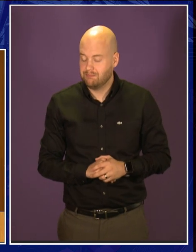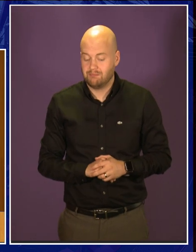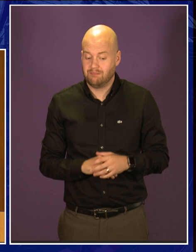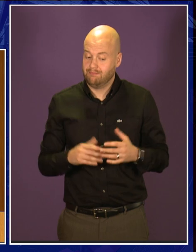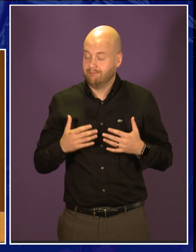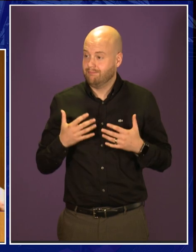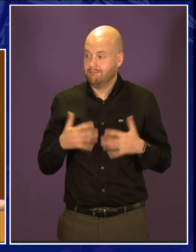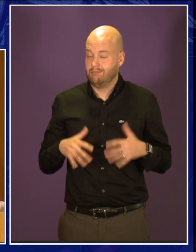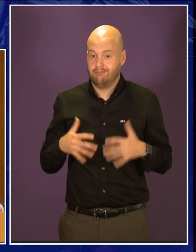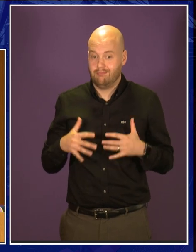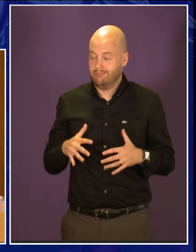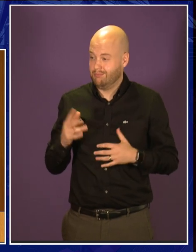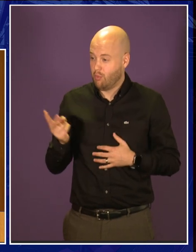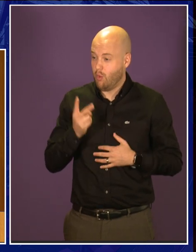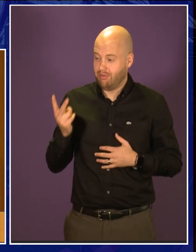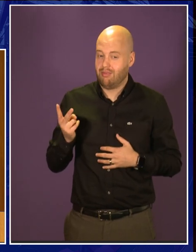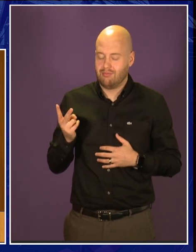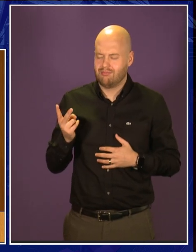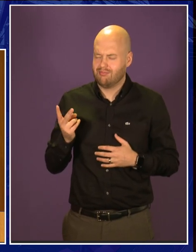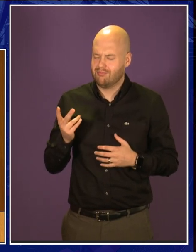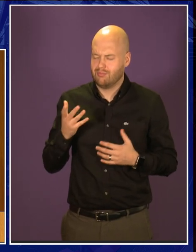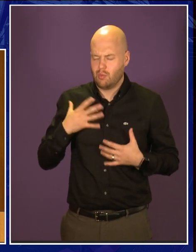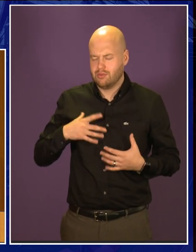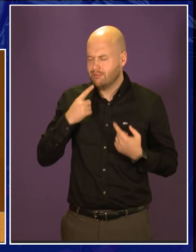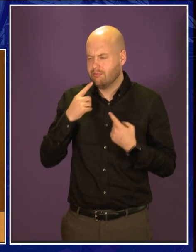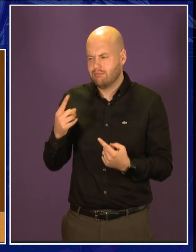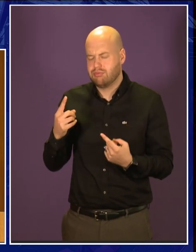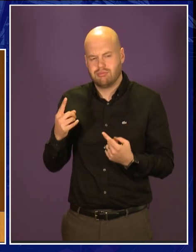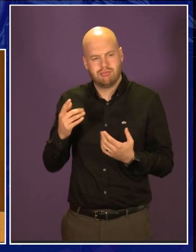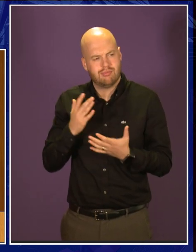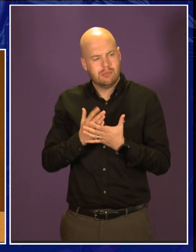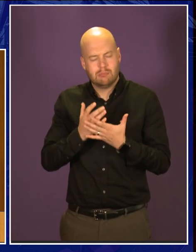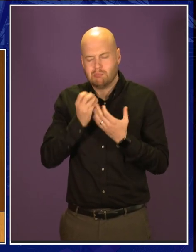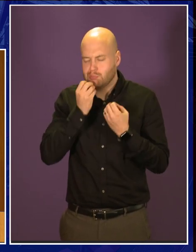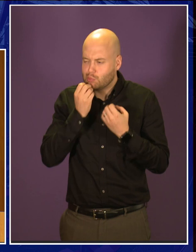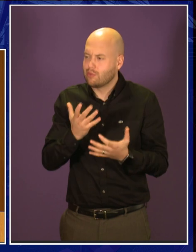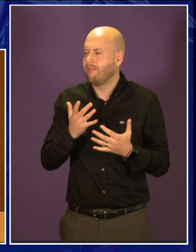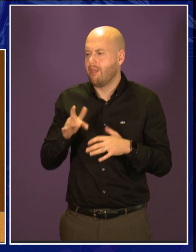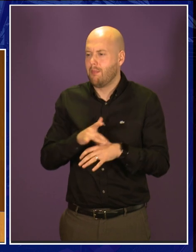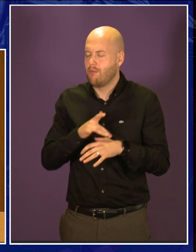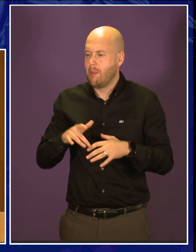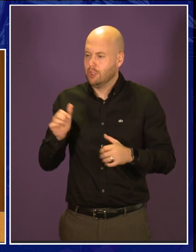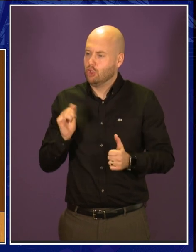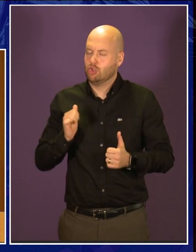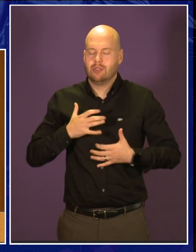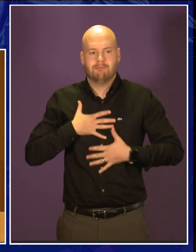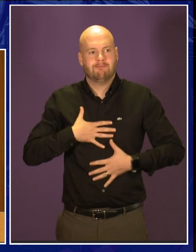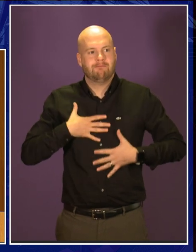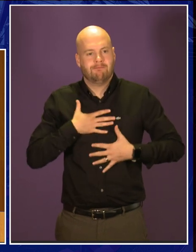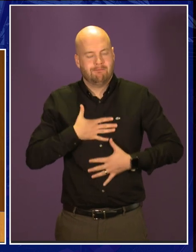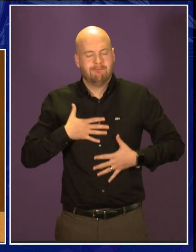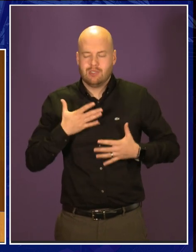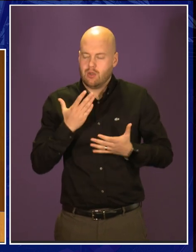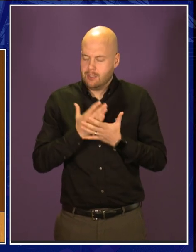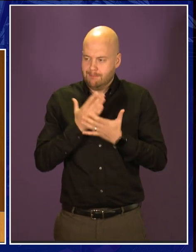Kaz and Julian, can I say how utterly wonderful that was? A beautiful performance, heartwarming, moving, brave. Really, thank you